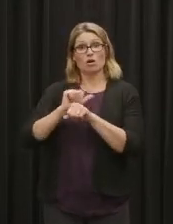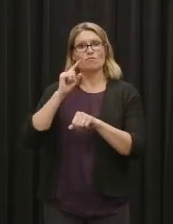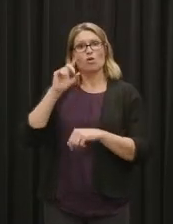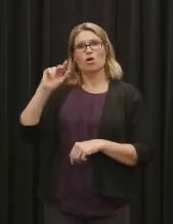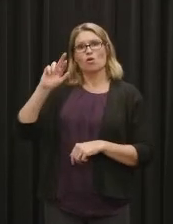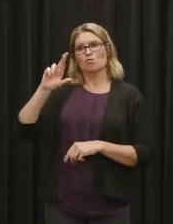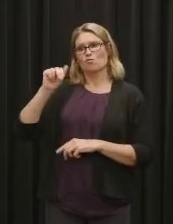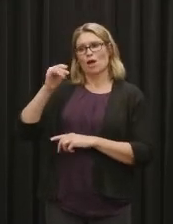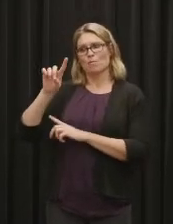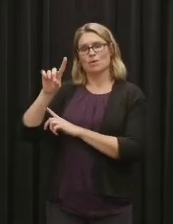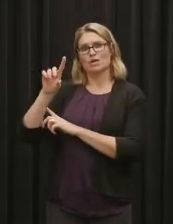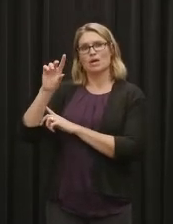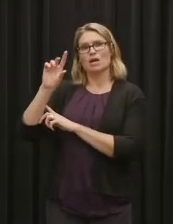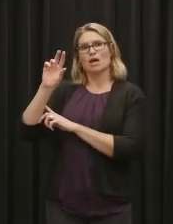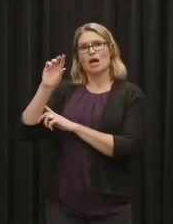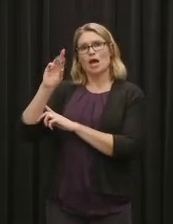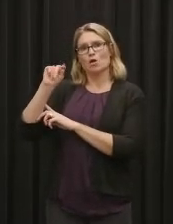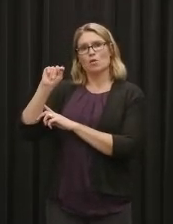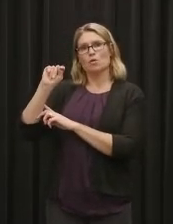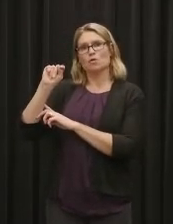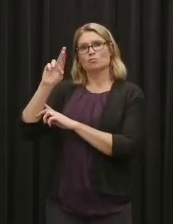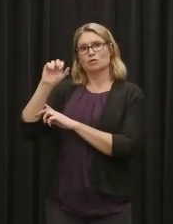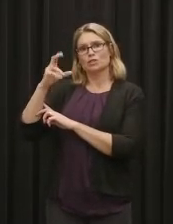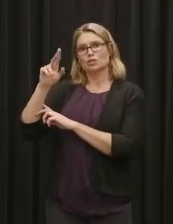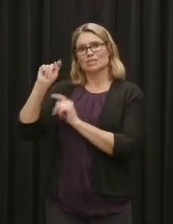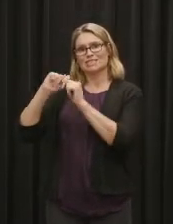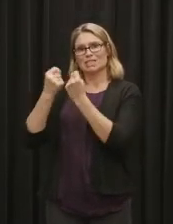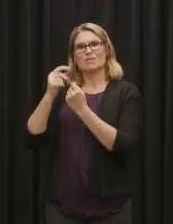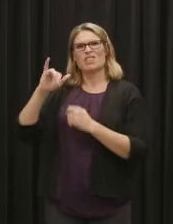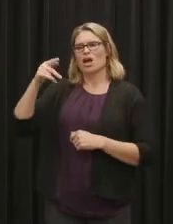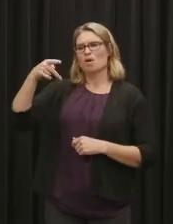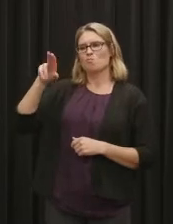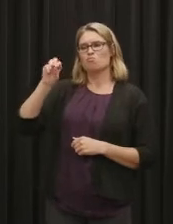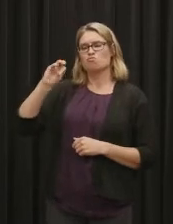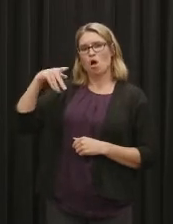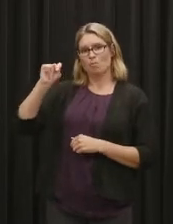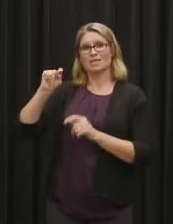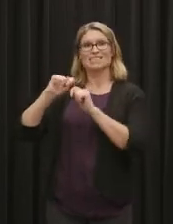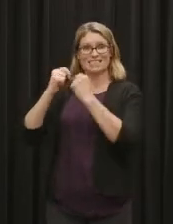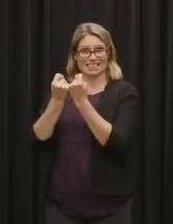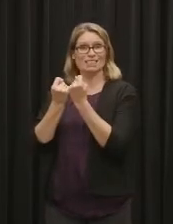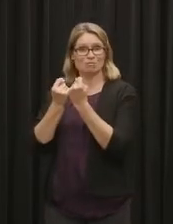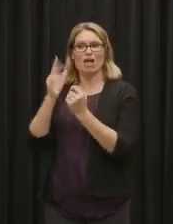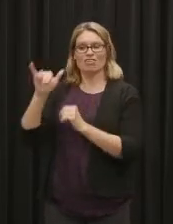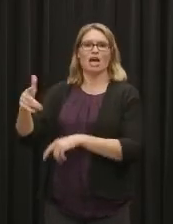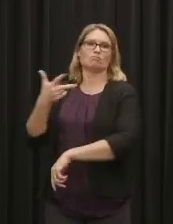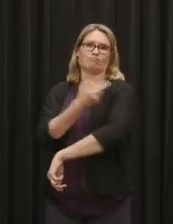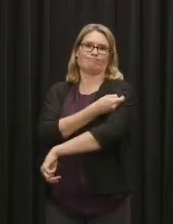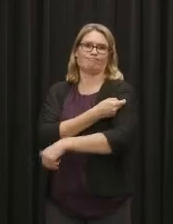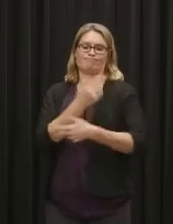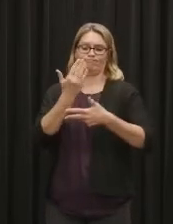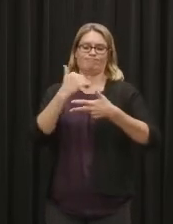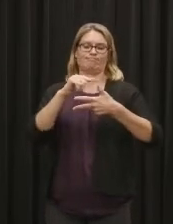Teams who respond to COVID-19 outbreaks, and you'll know that we refer to them as our prompt teams.